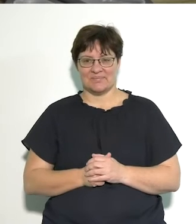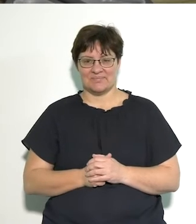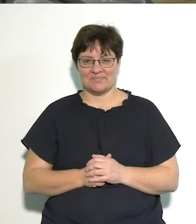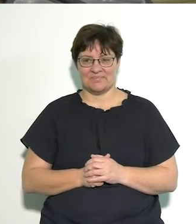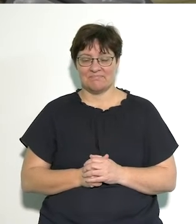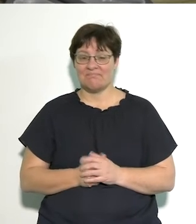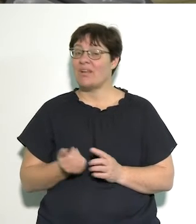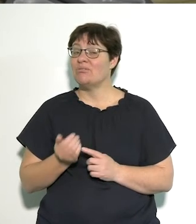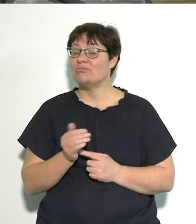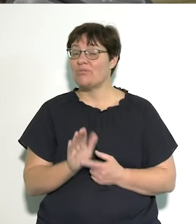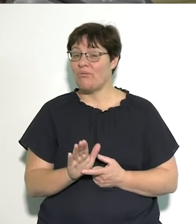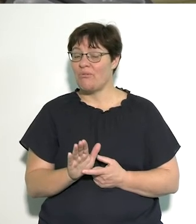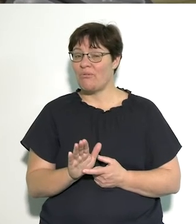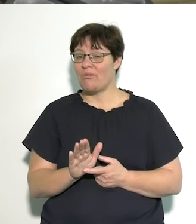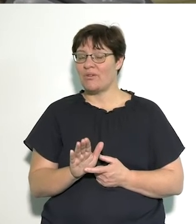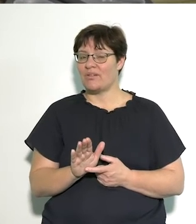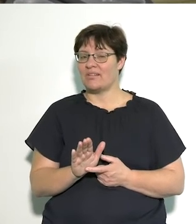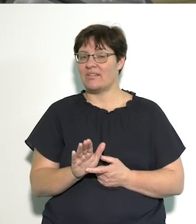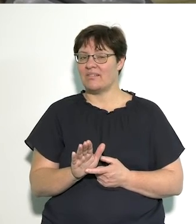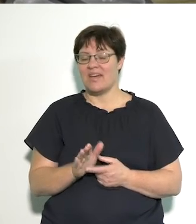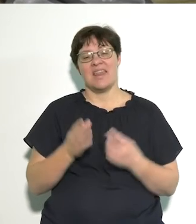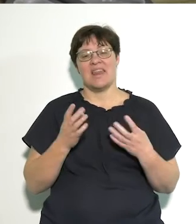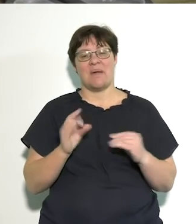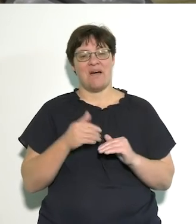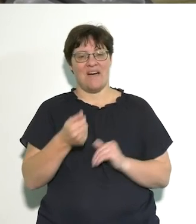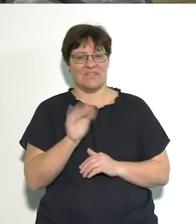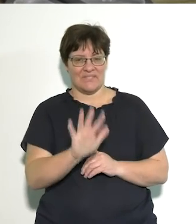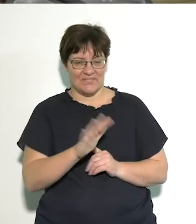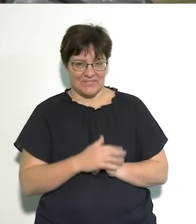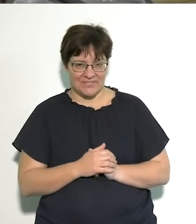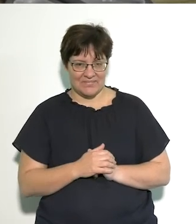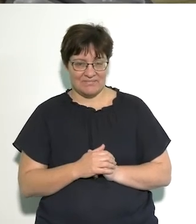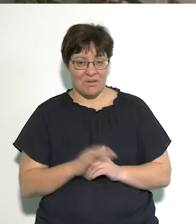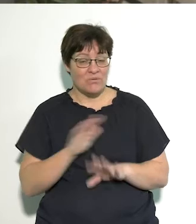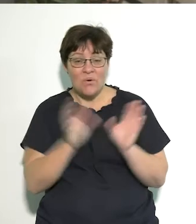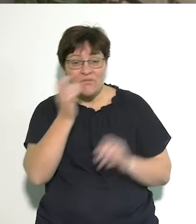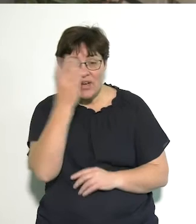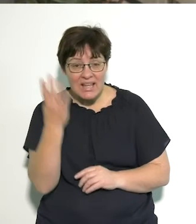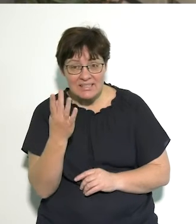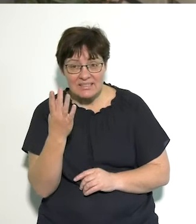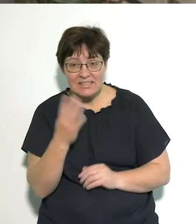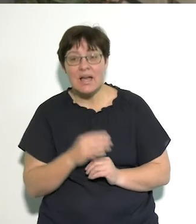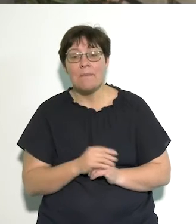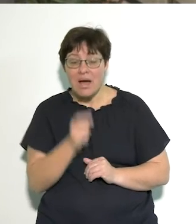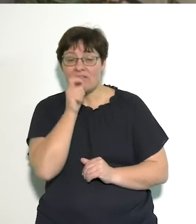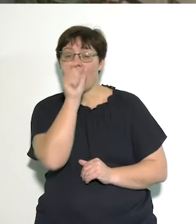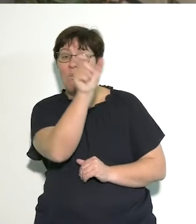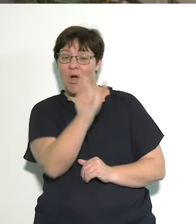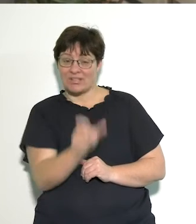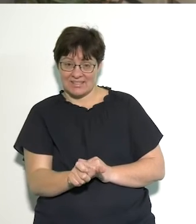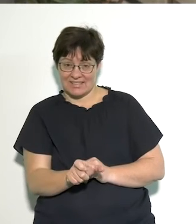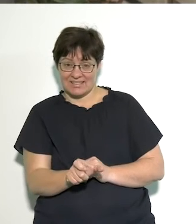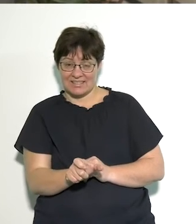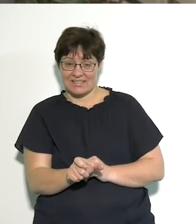number 6 and show you that that's the number after number 5. Don't forget, you also need to introduce them to the